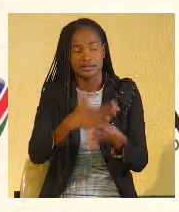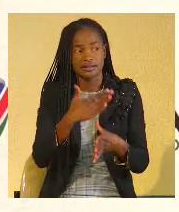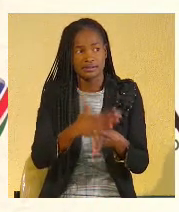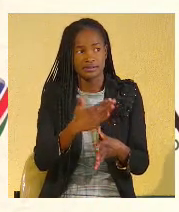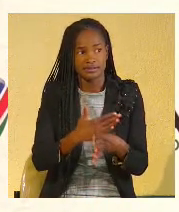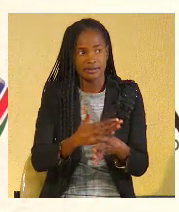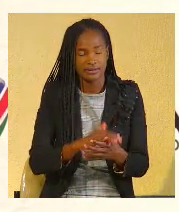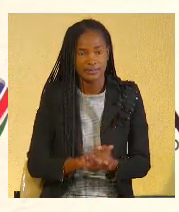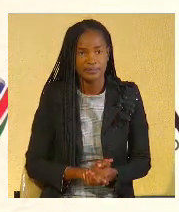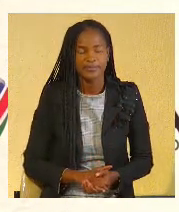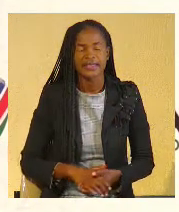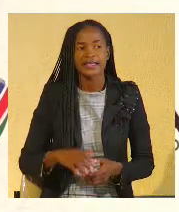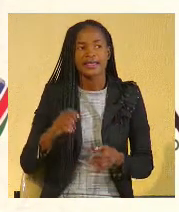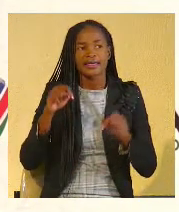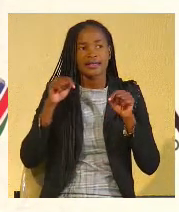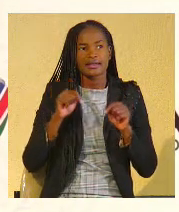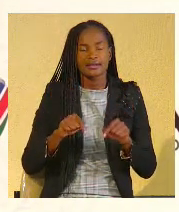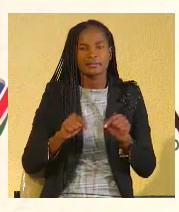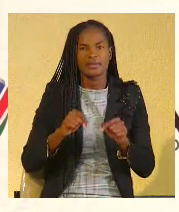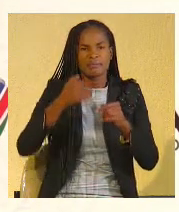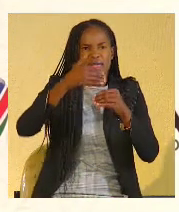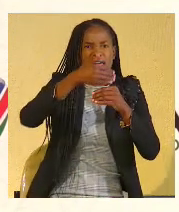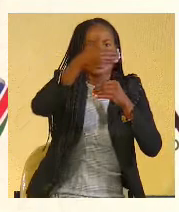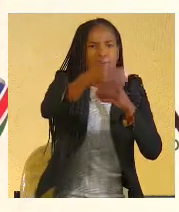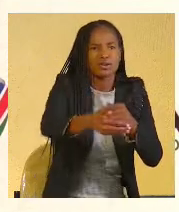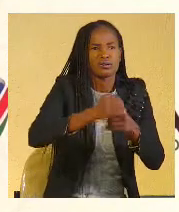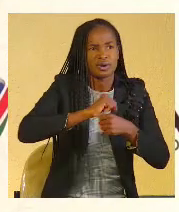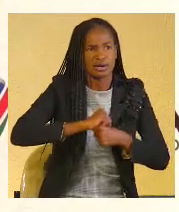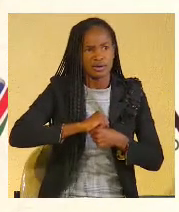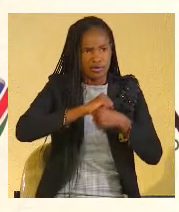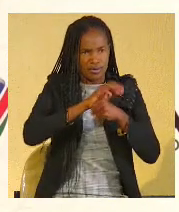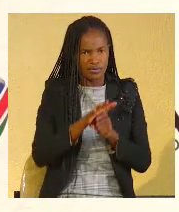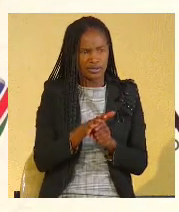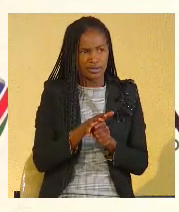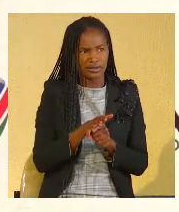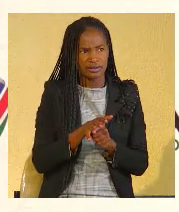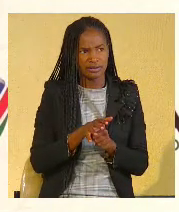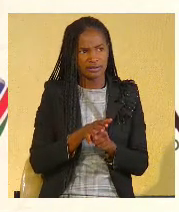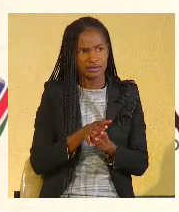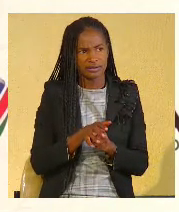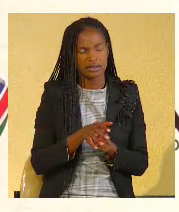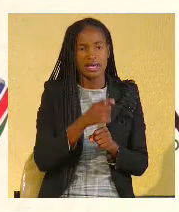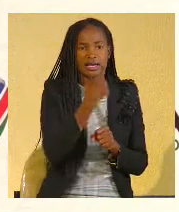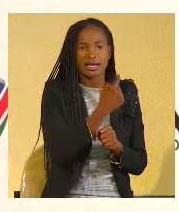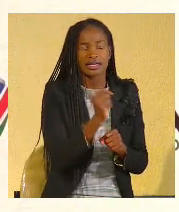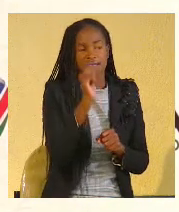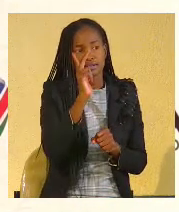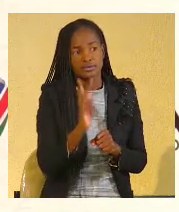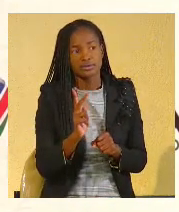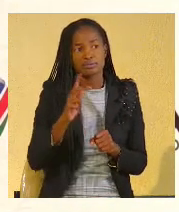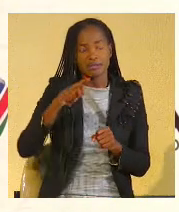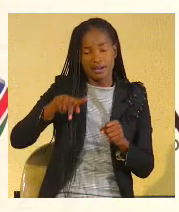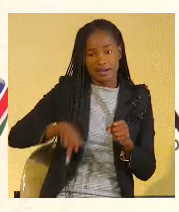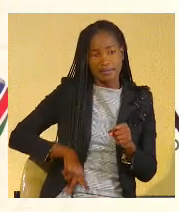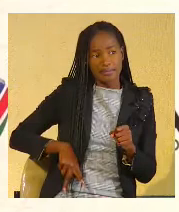when we then look at if we're going to have post-COVID-19 situation, what does this mean that for everyone that has, of course, benefited